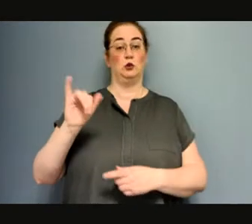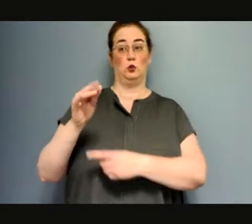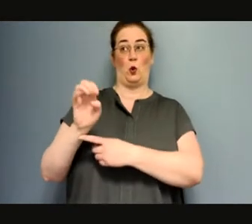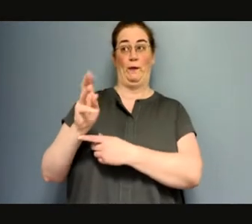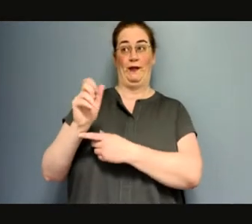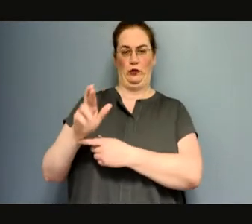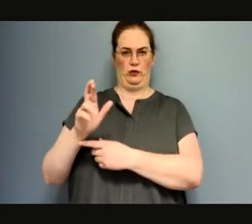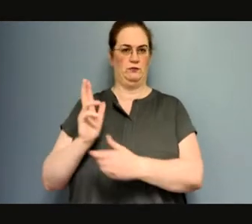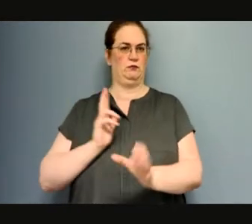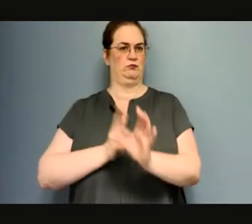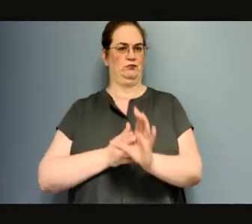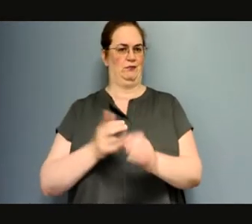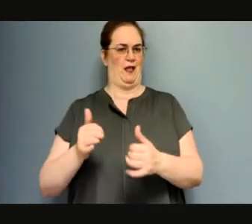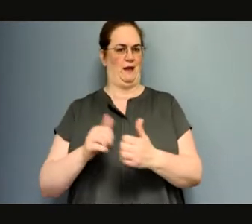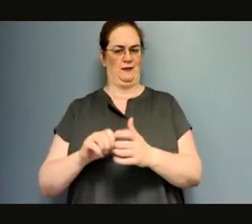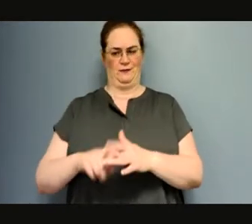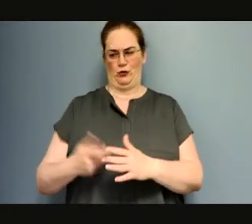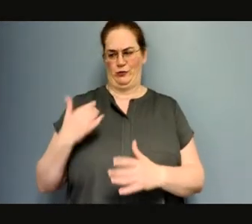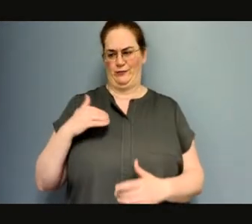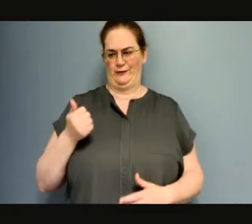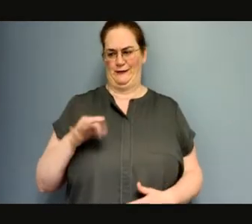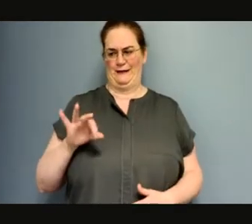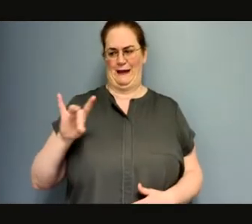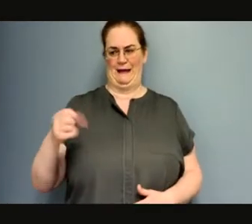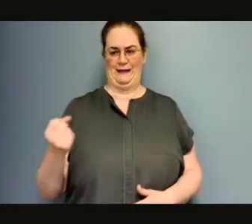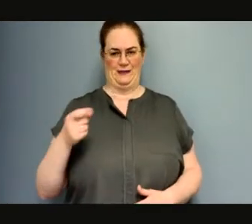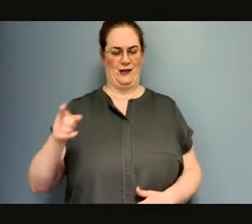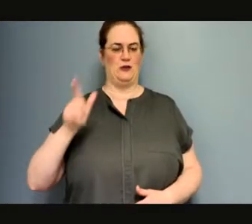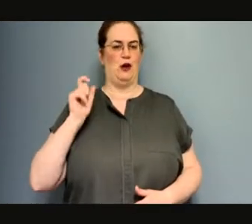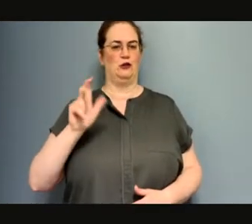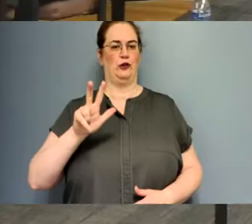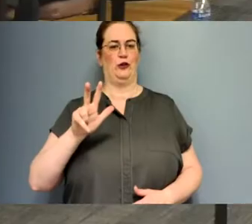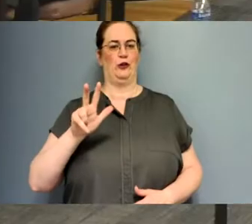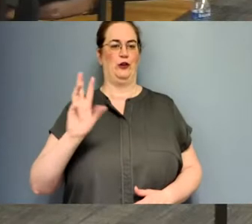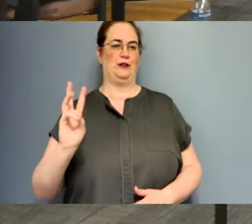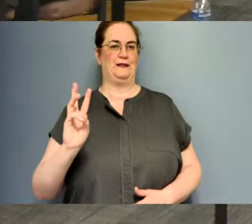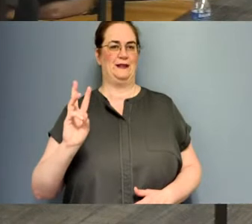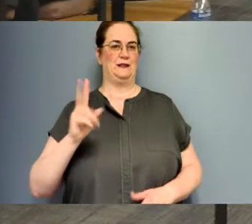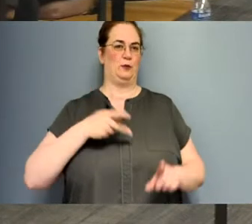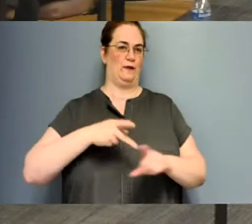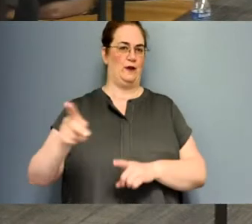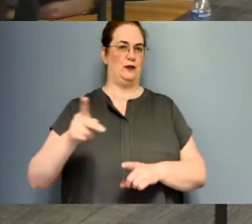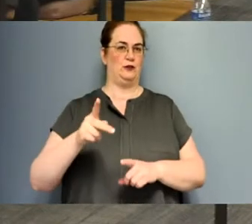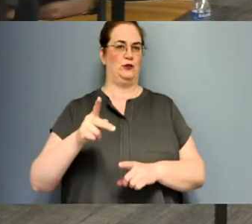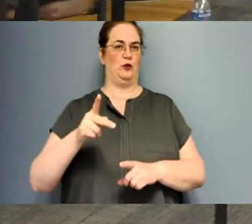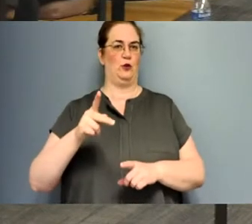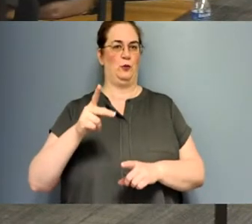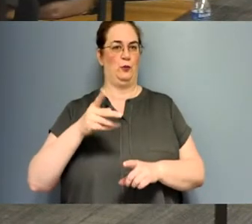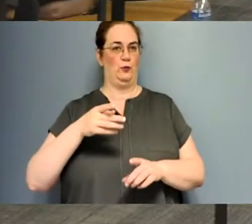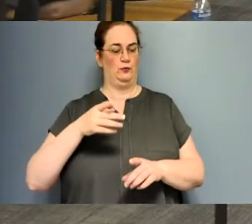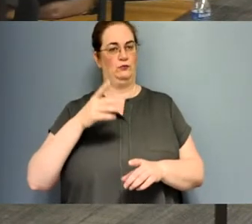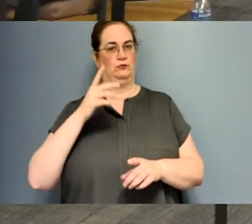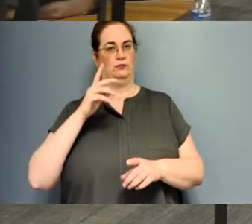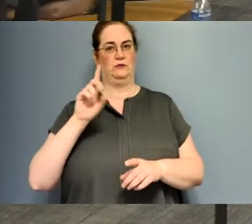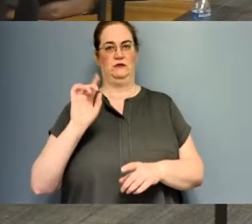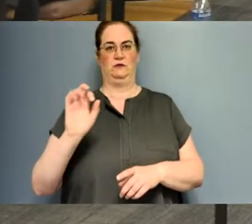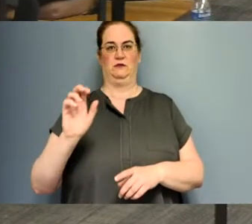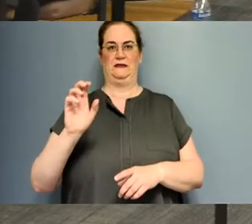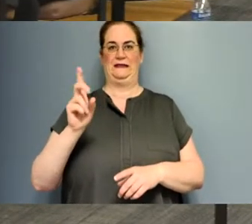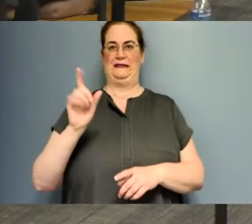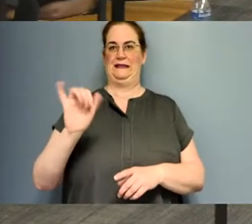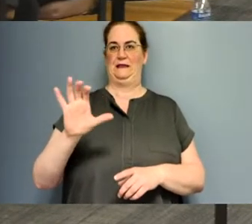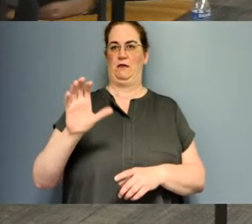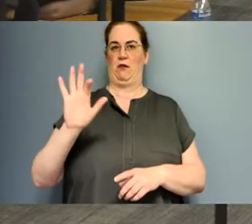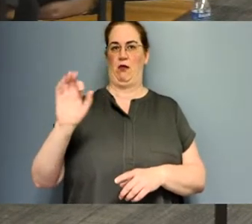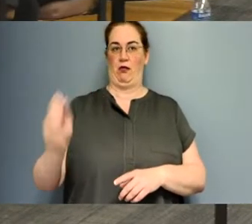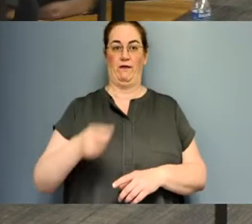been playing disc golf since the 1980s. He's got 136 professional golf disc wins, and he's also in